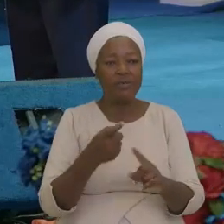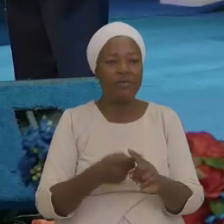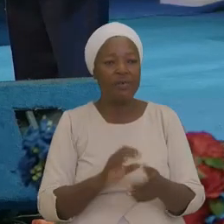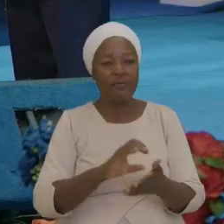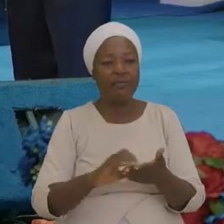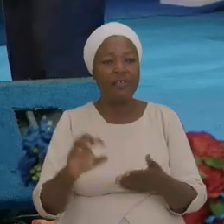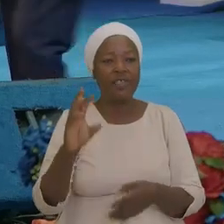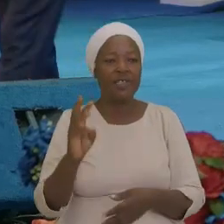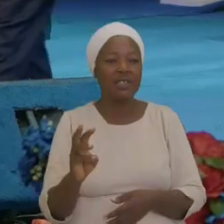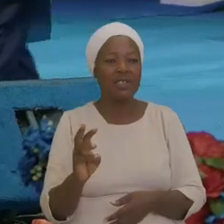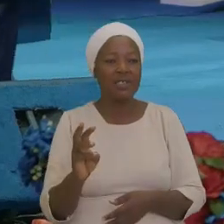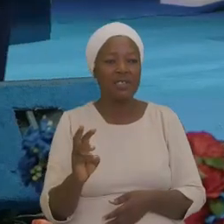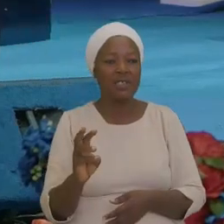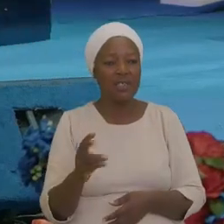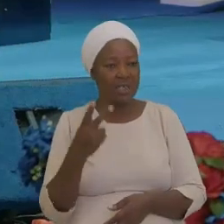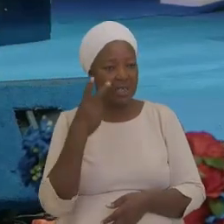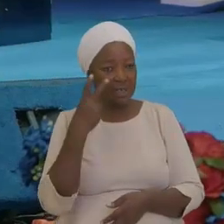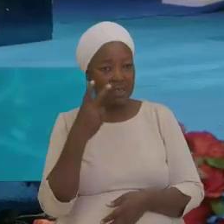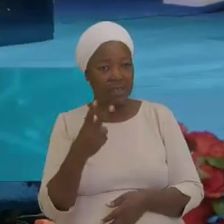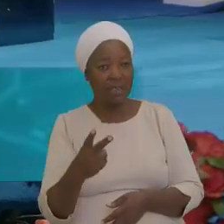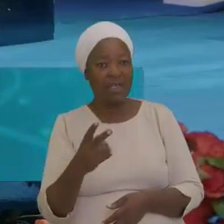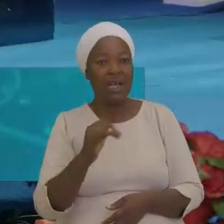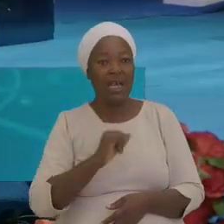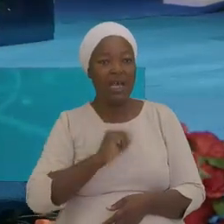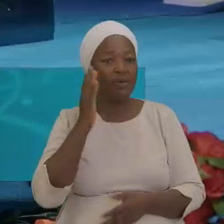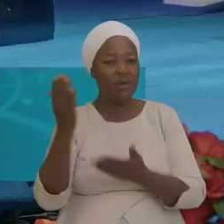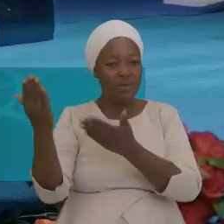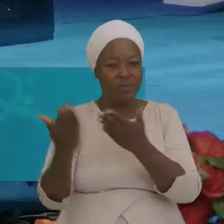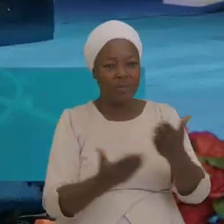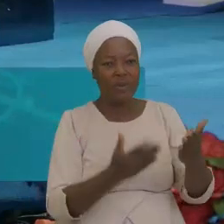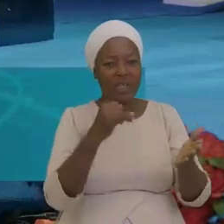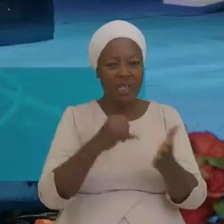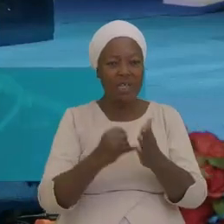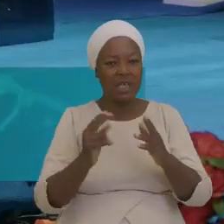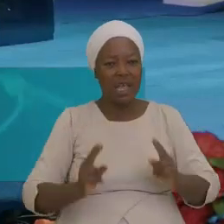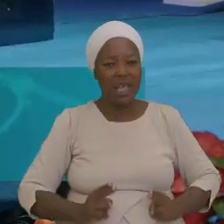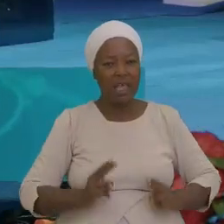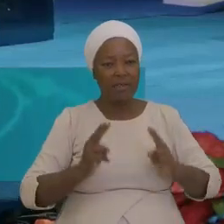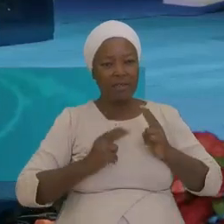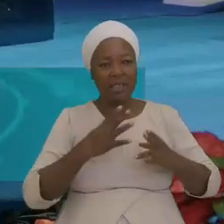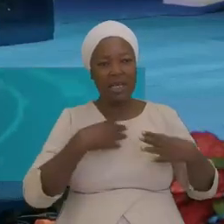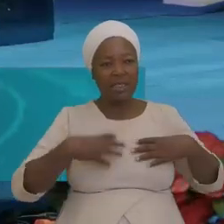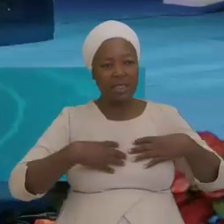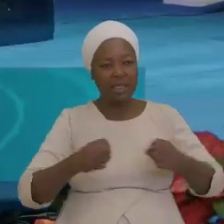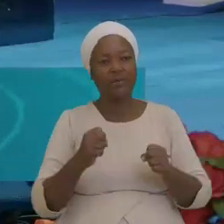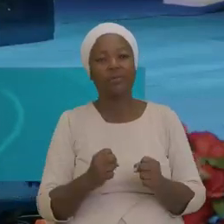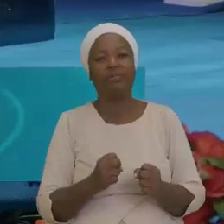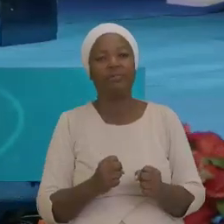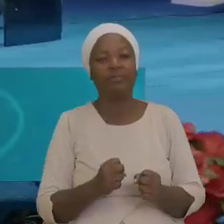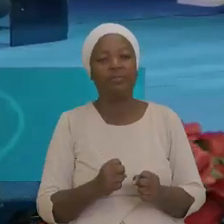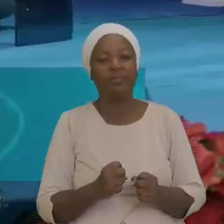6, behold, I will bring it, health and cure.